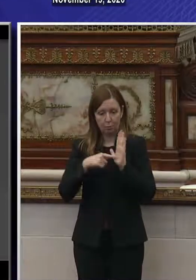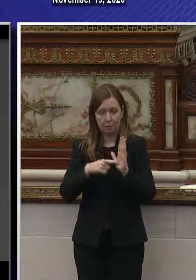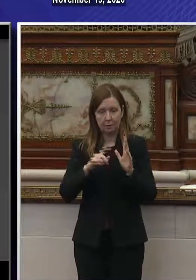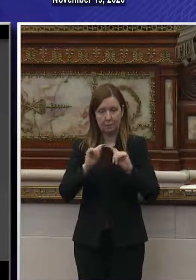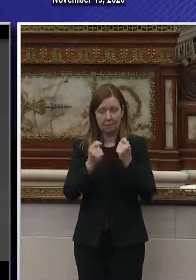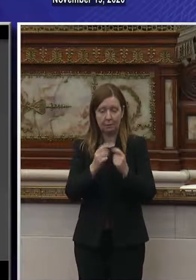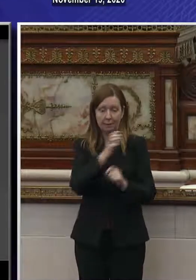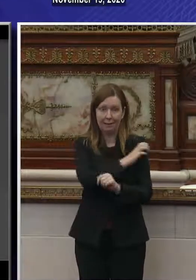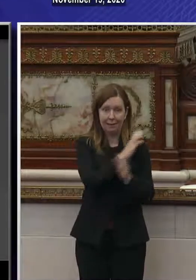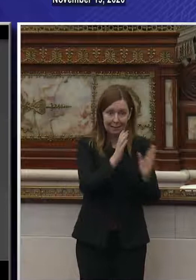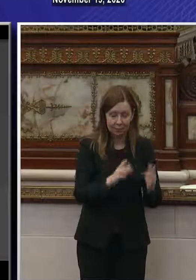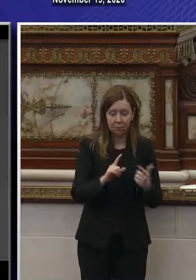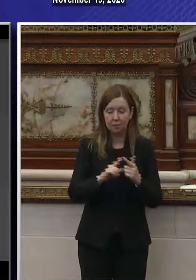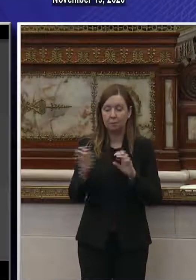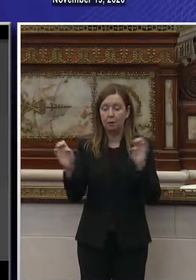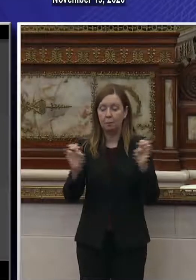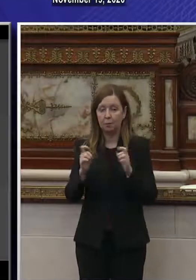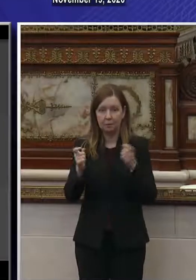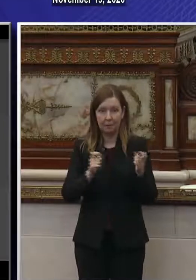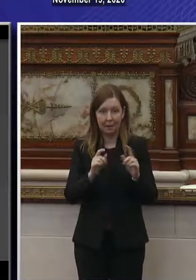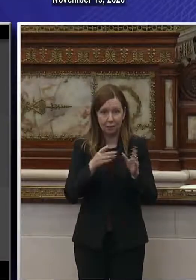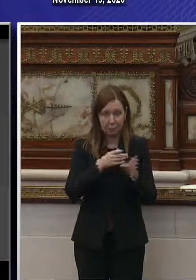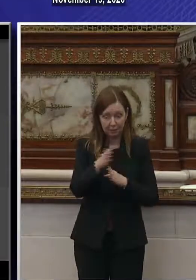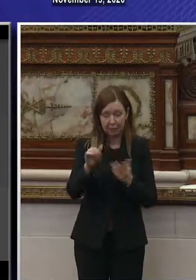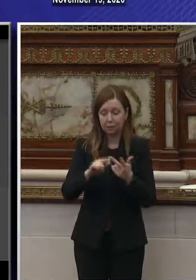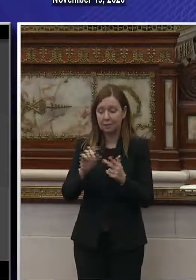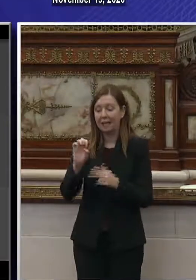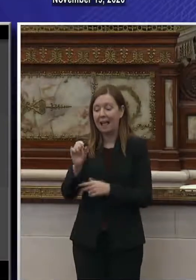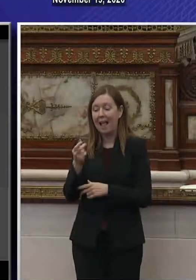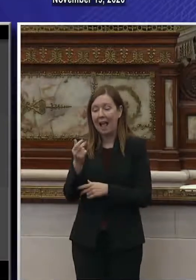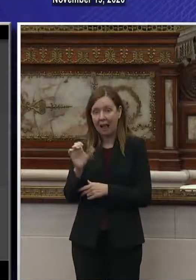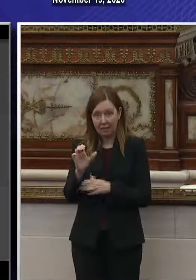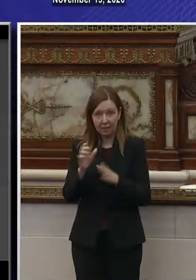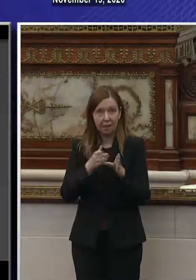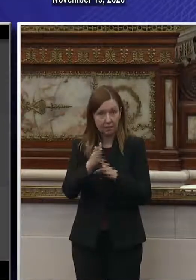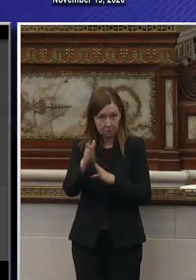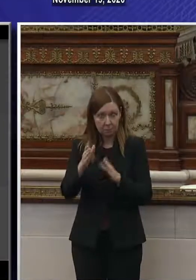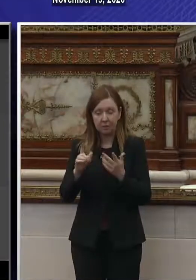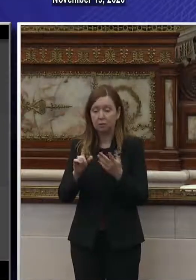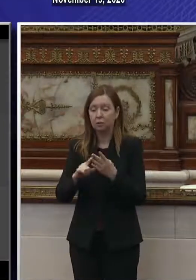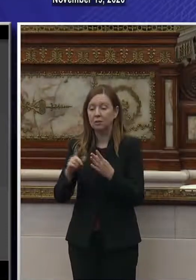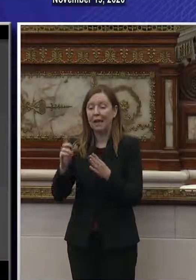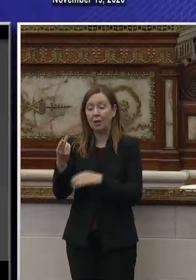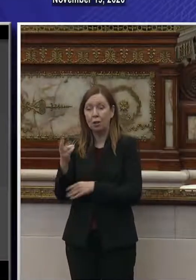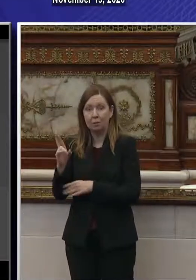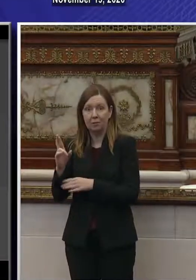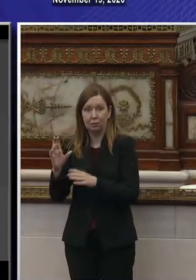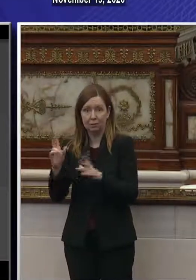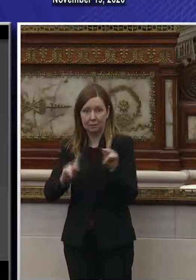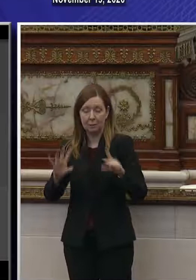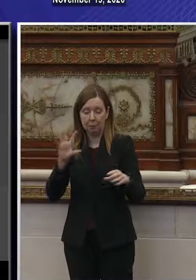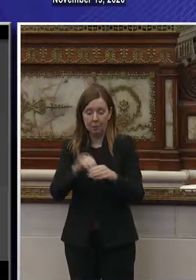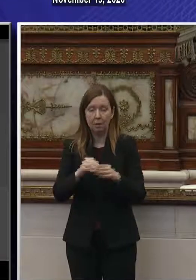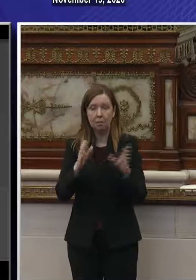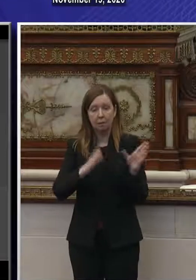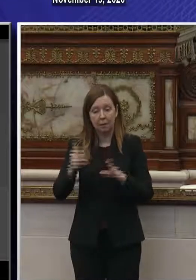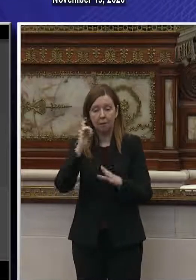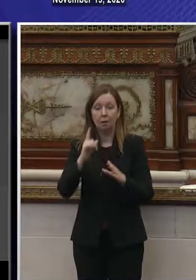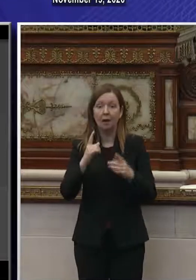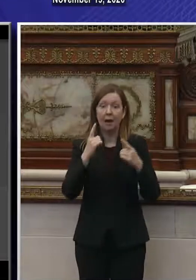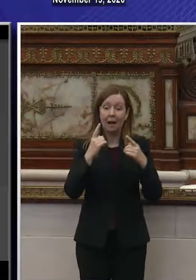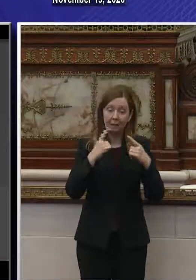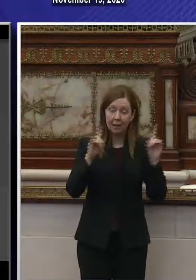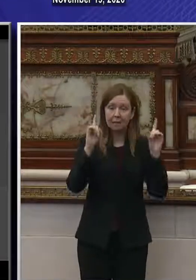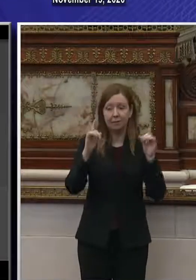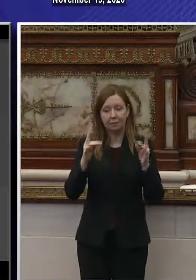of clinicians, emergency management professionals, ethicists, and human resource officers to plan for effective, efficient, and ethical